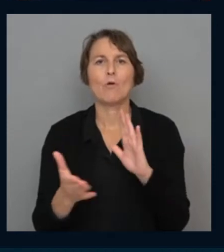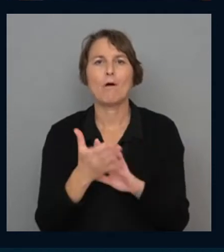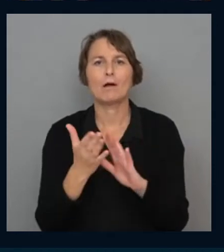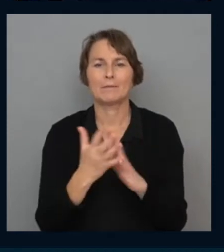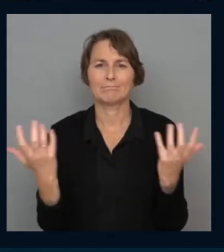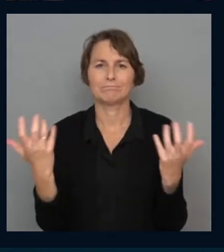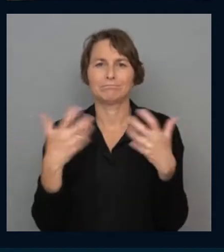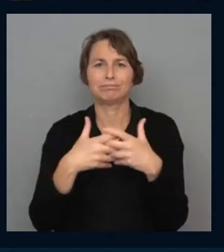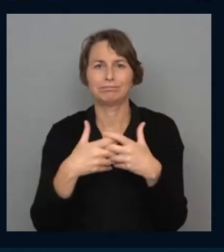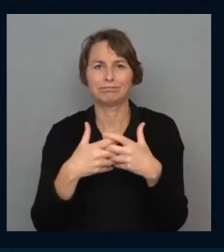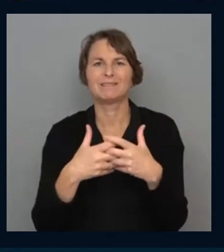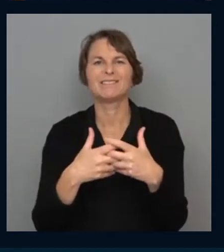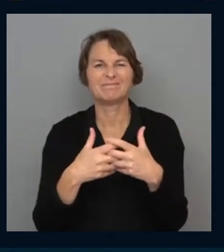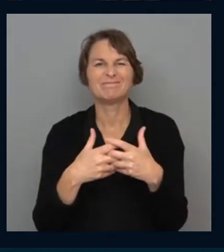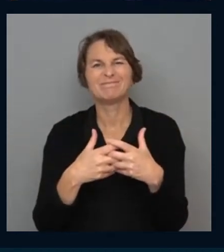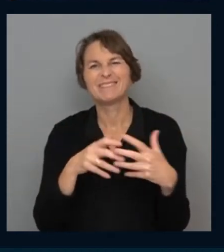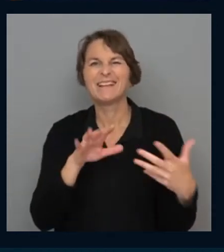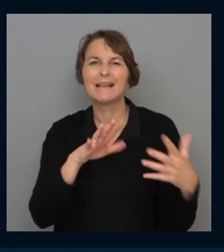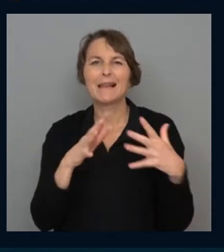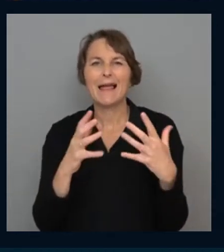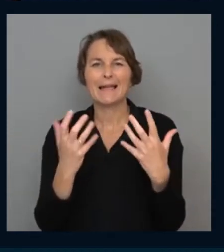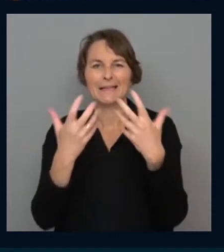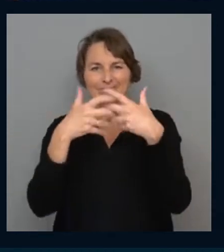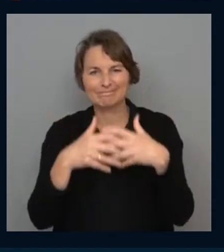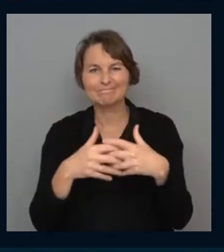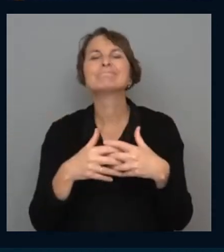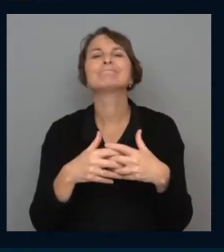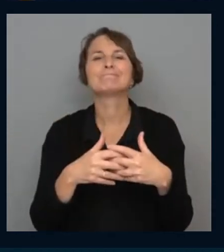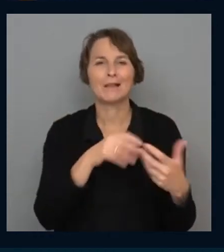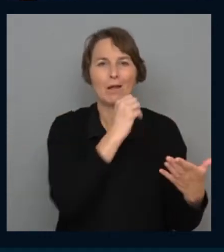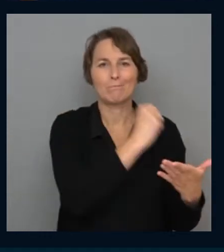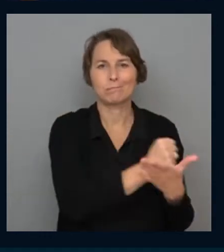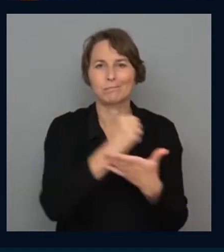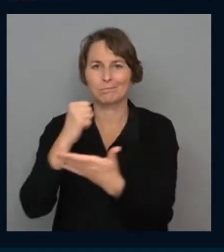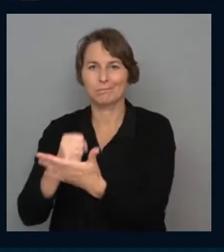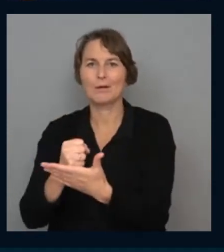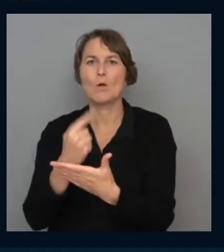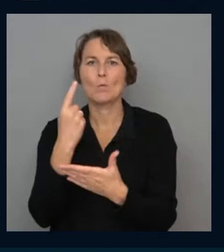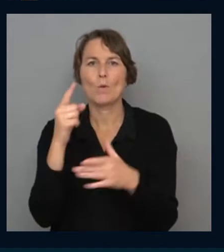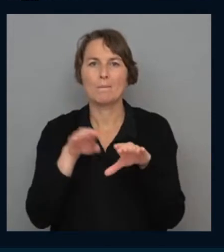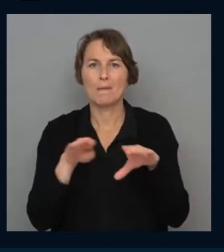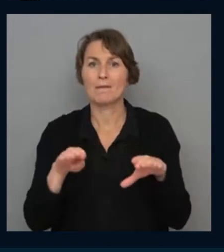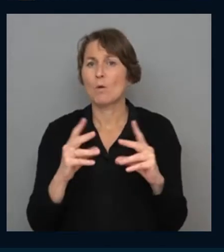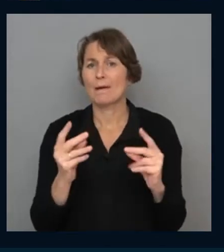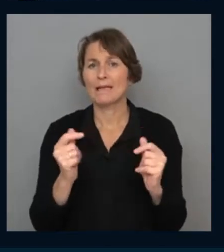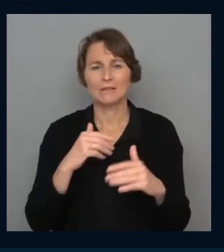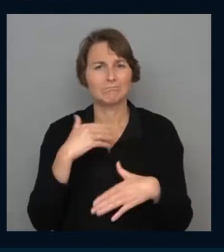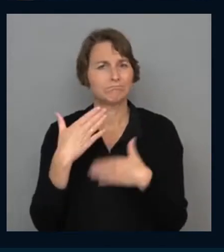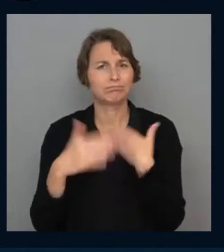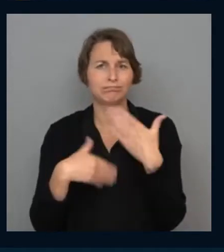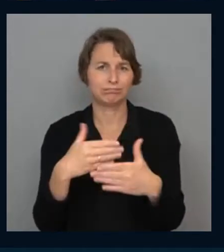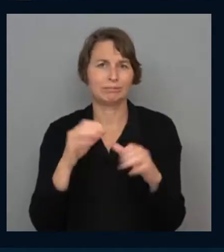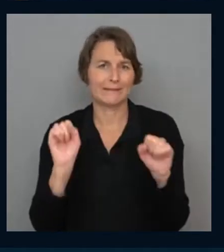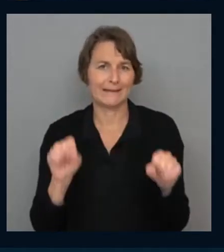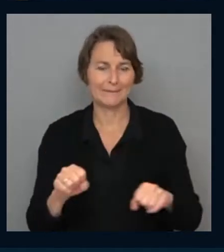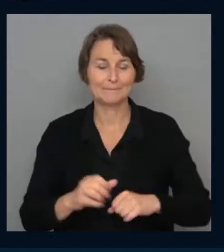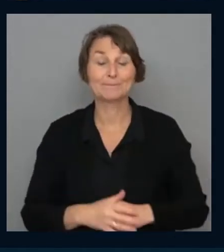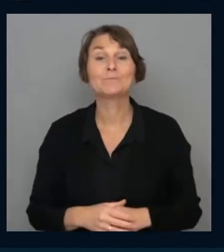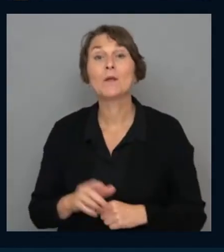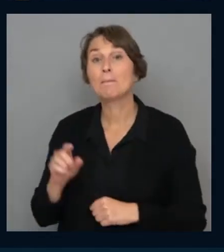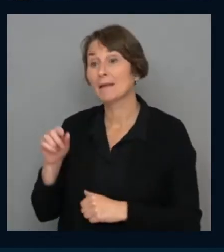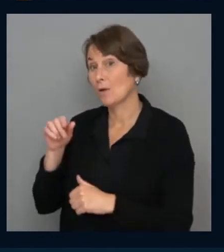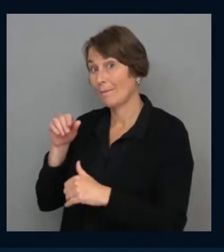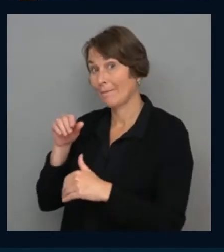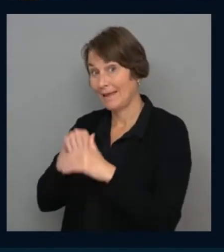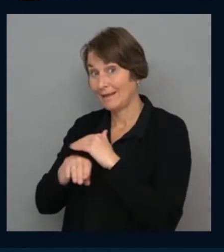So I'm using the kind of that integrated authentication platform to pull this through. So if I go into Azure DevOps, I've